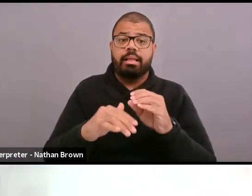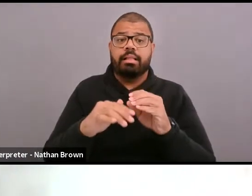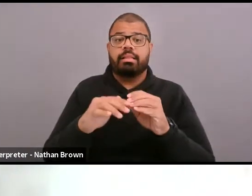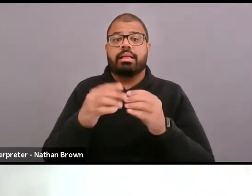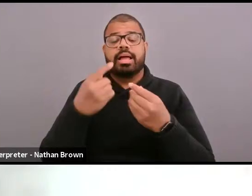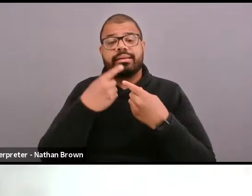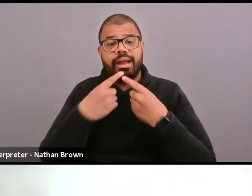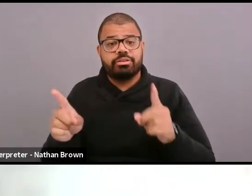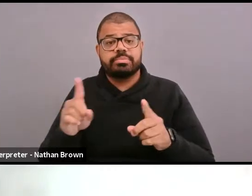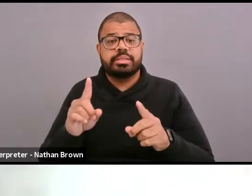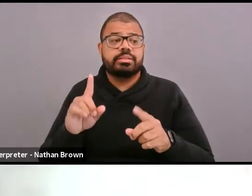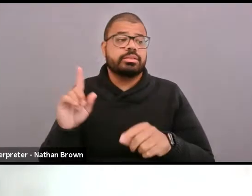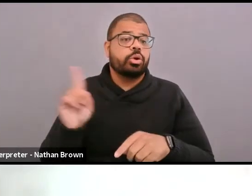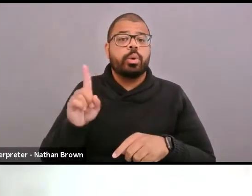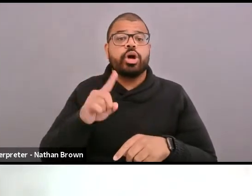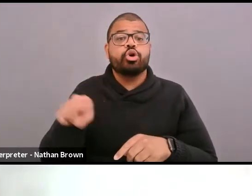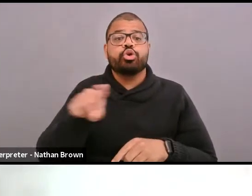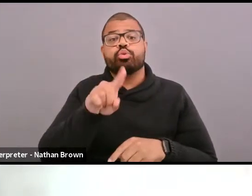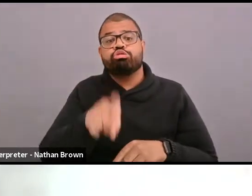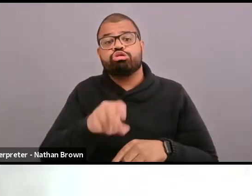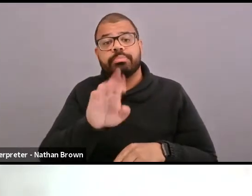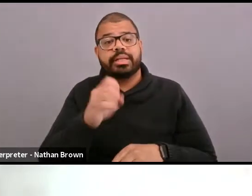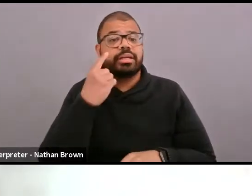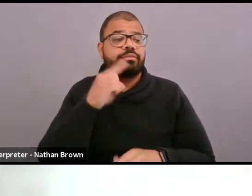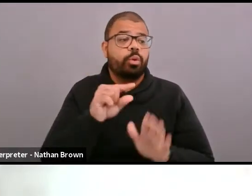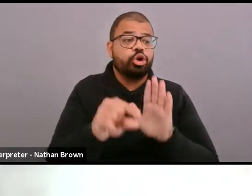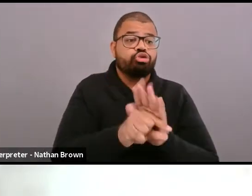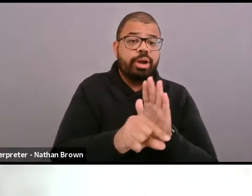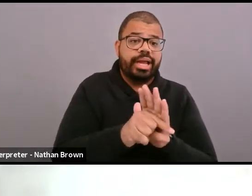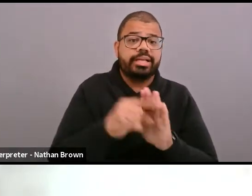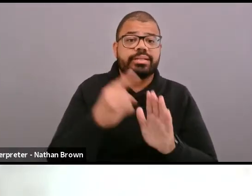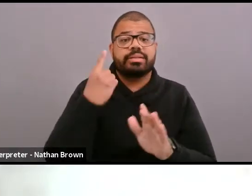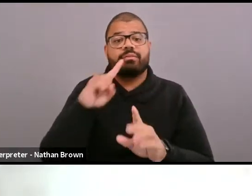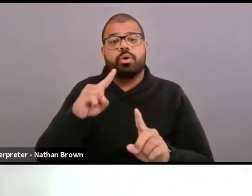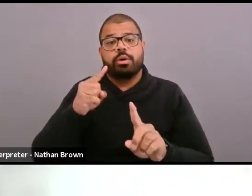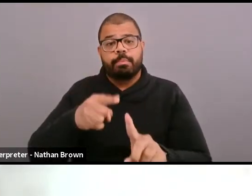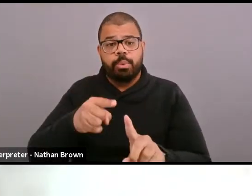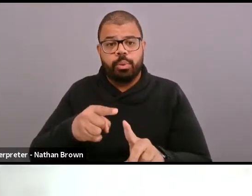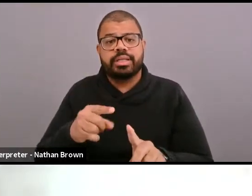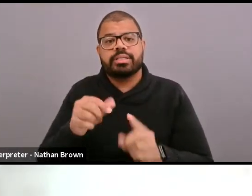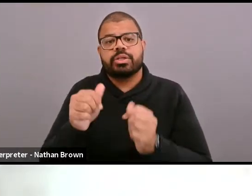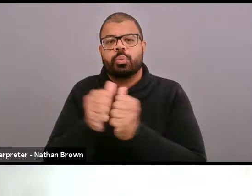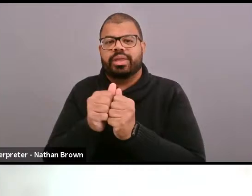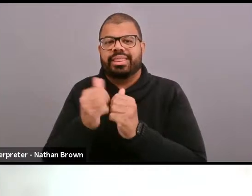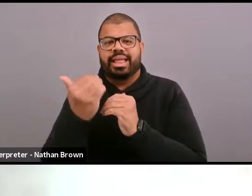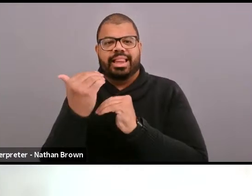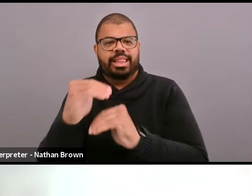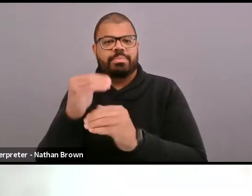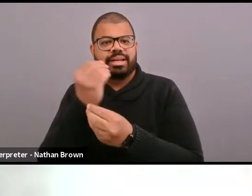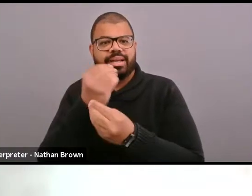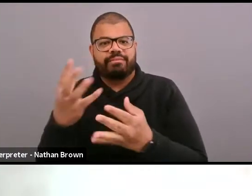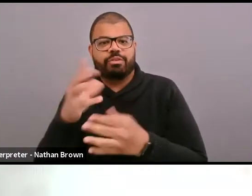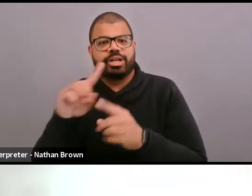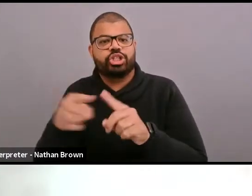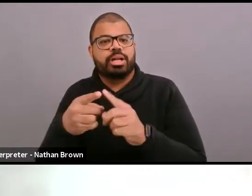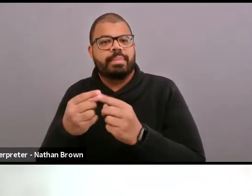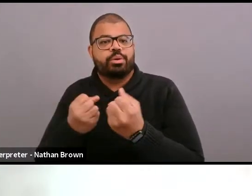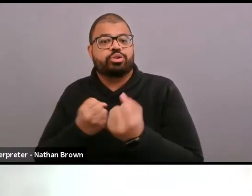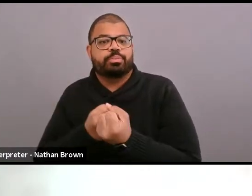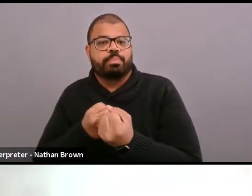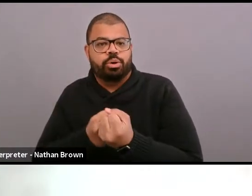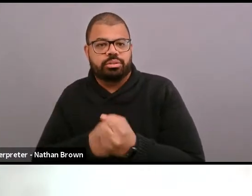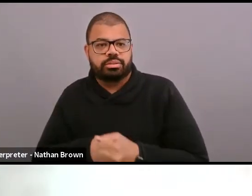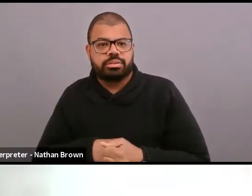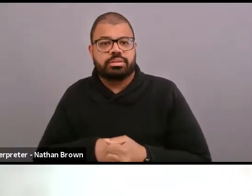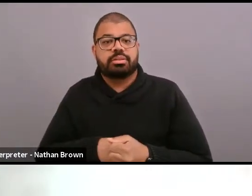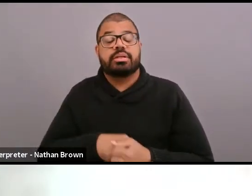terms of where they should be grade-wise in terms of points, with limited information regarding support. If you are